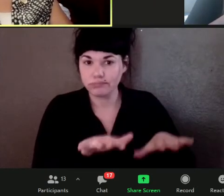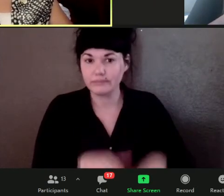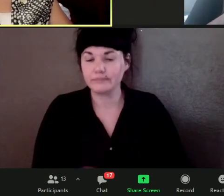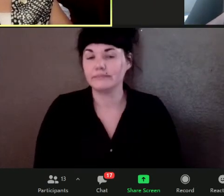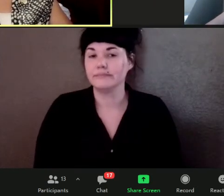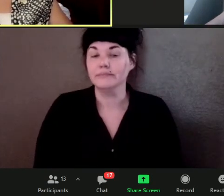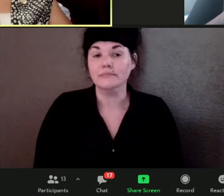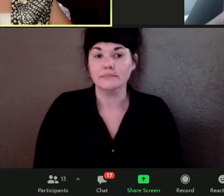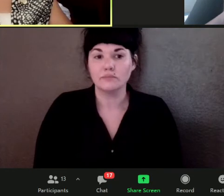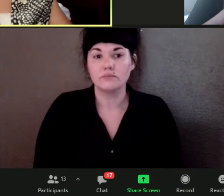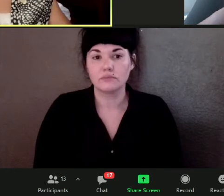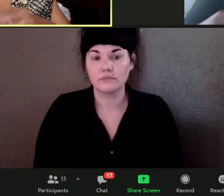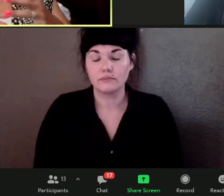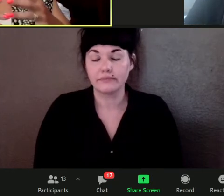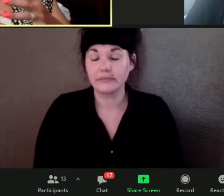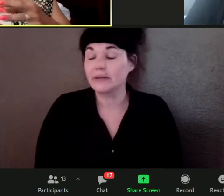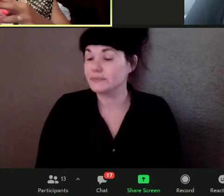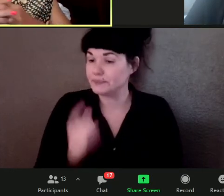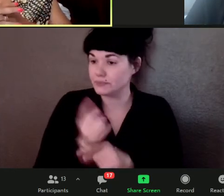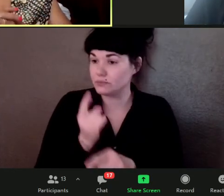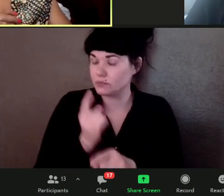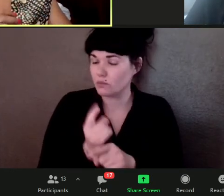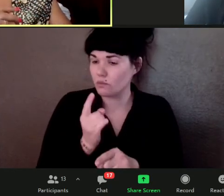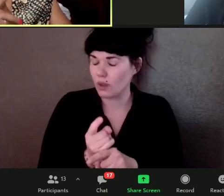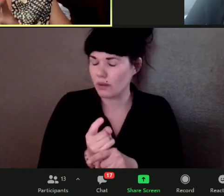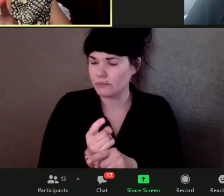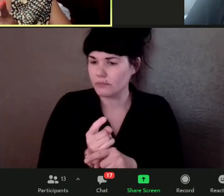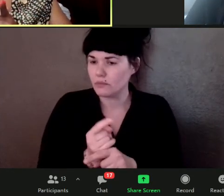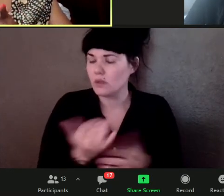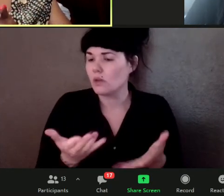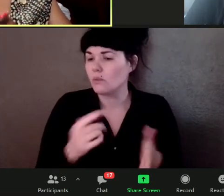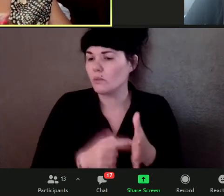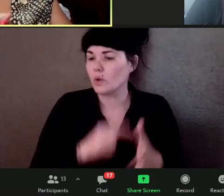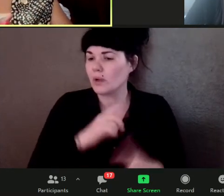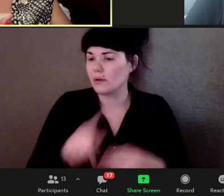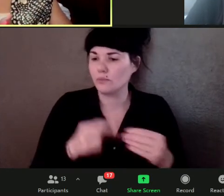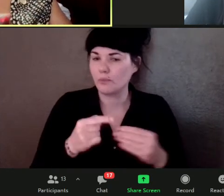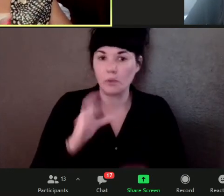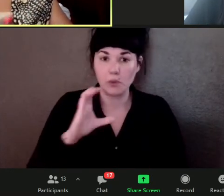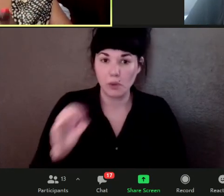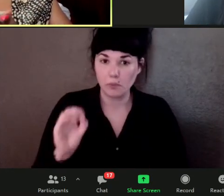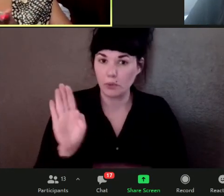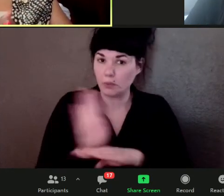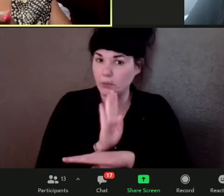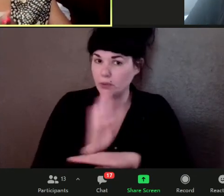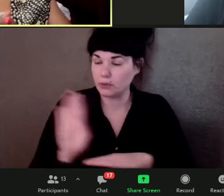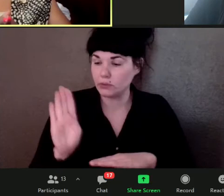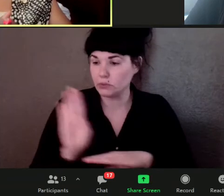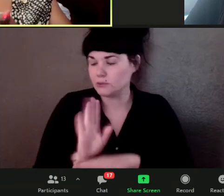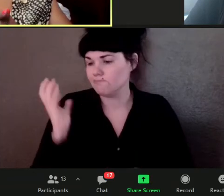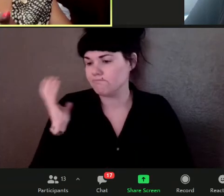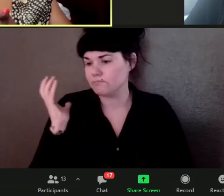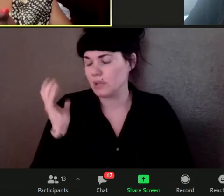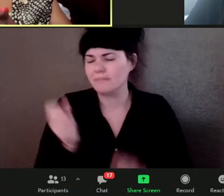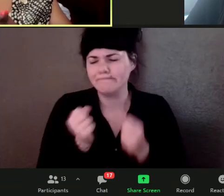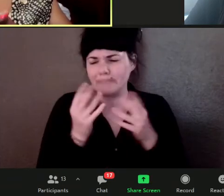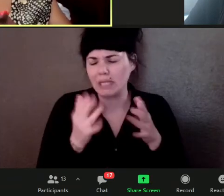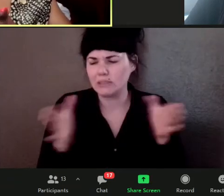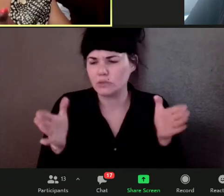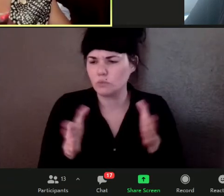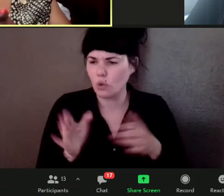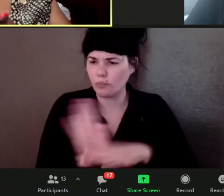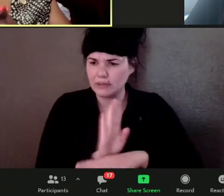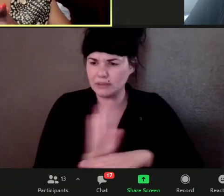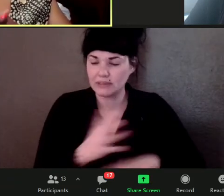that employers of any level, because as you well know, many small businesses, as well for that matter, many